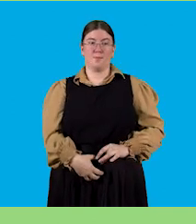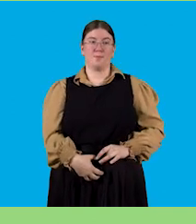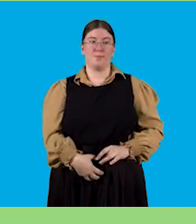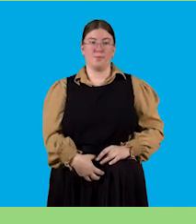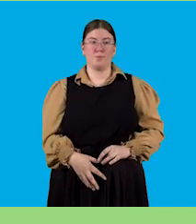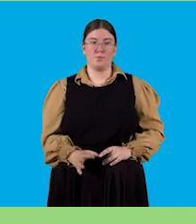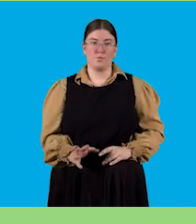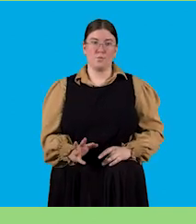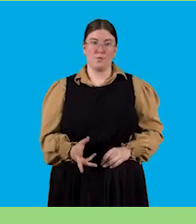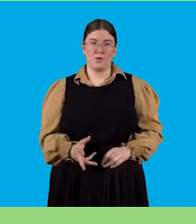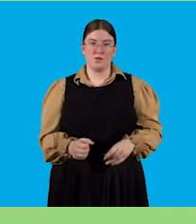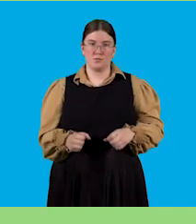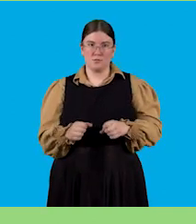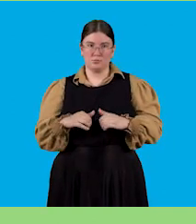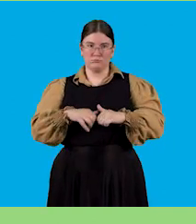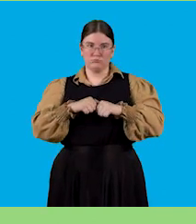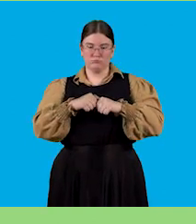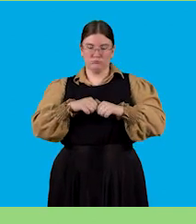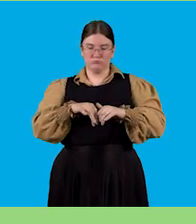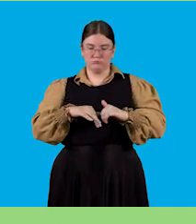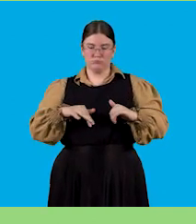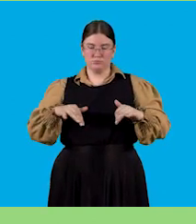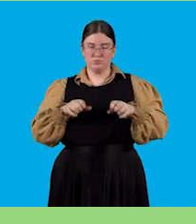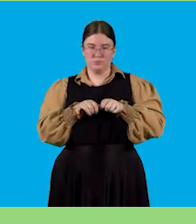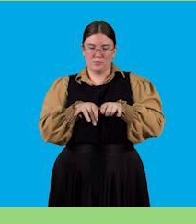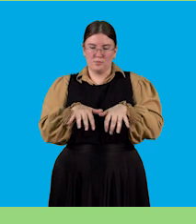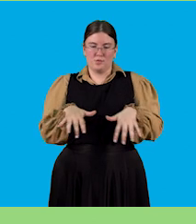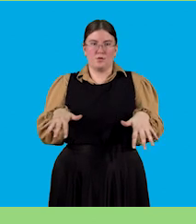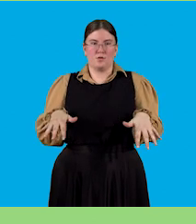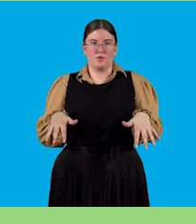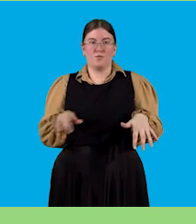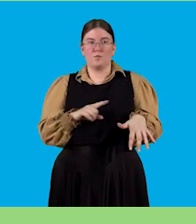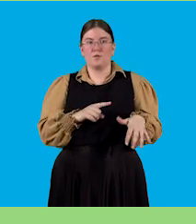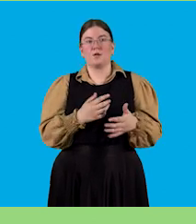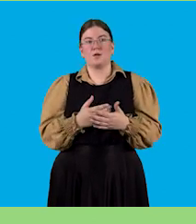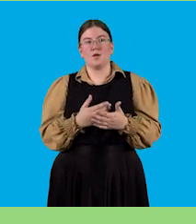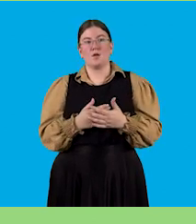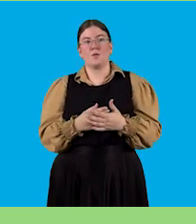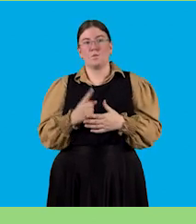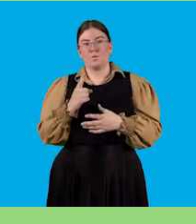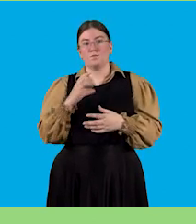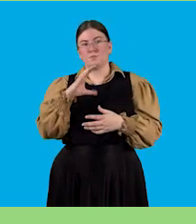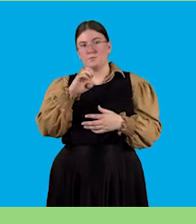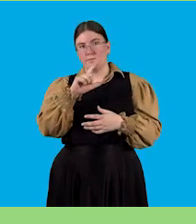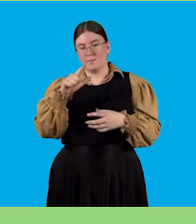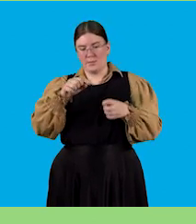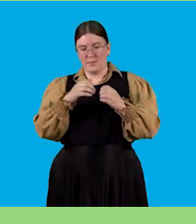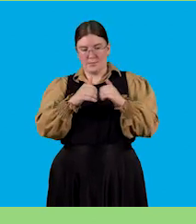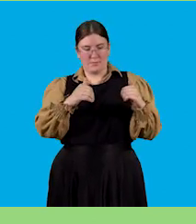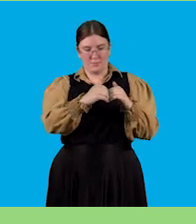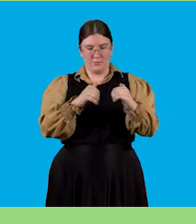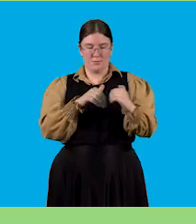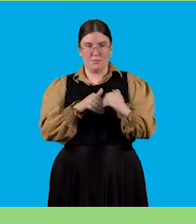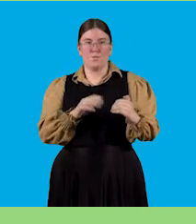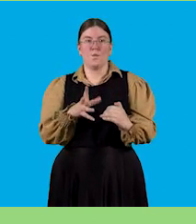the zygote will divide by a process known as cell division to form a ball of cells.